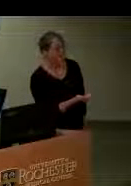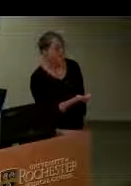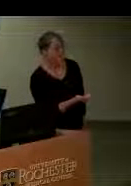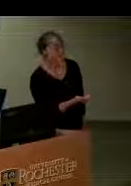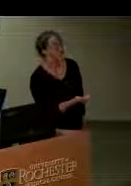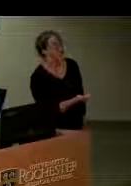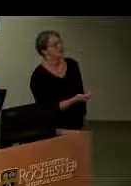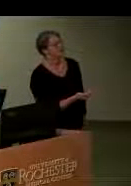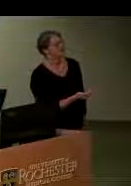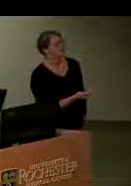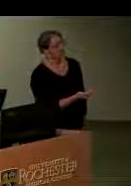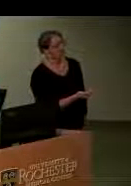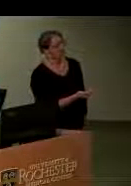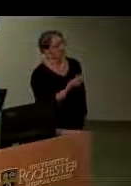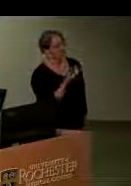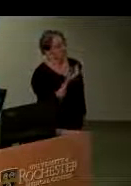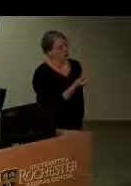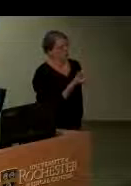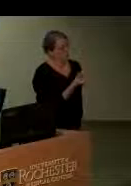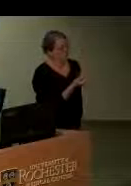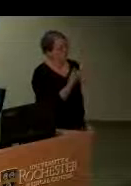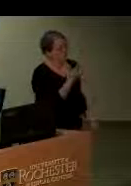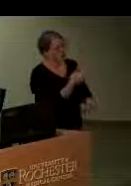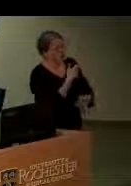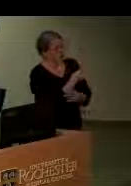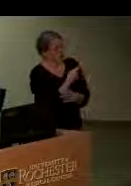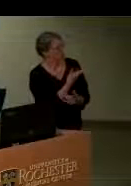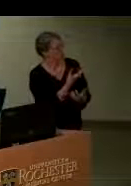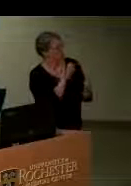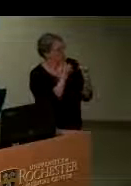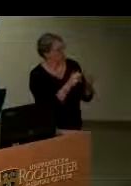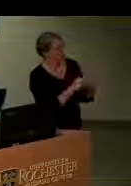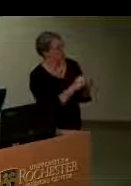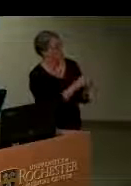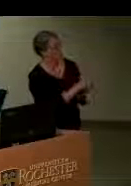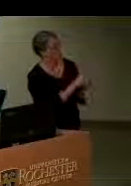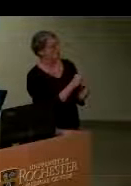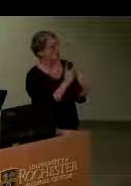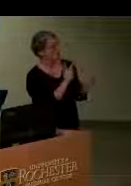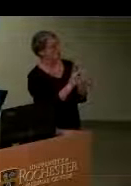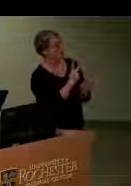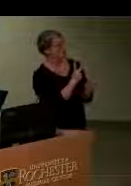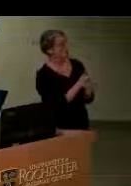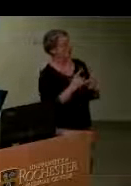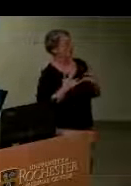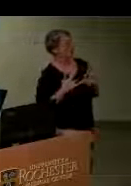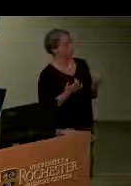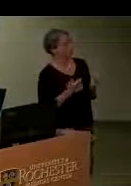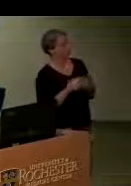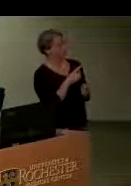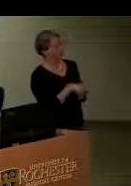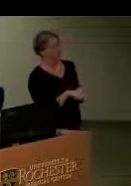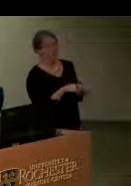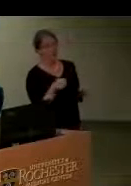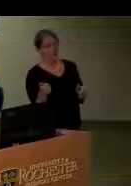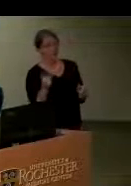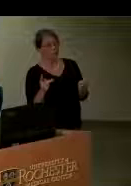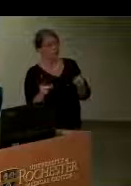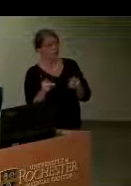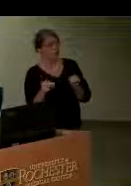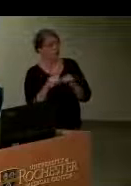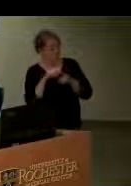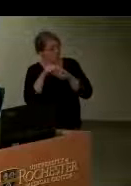what do you do that all of your patients want to stay with you and you figure things out when other people who are way